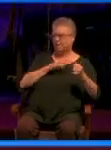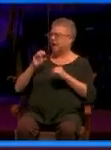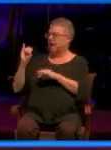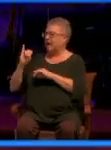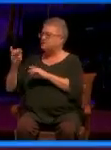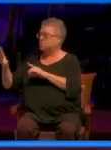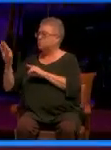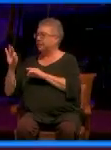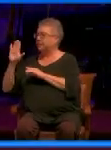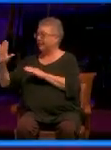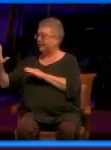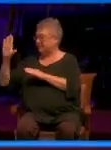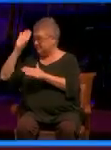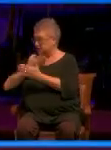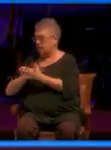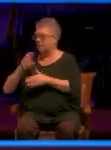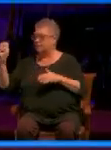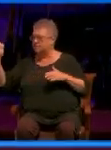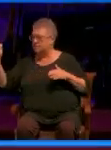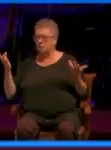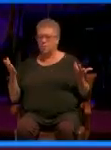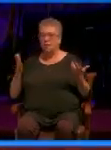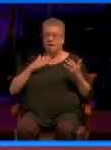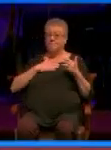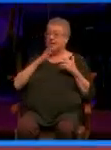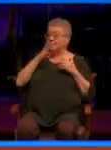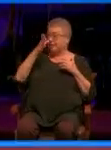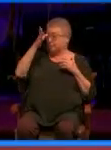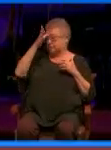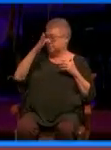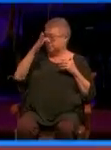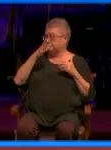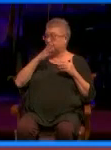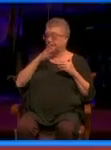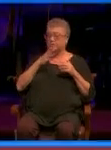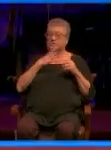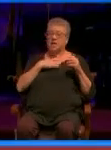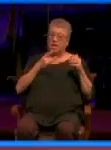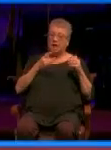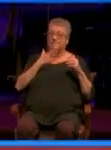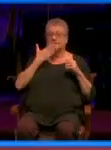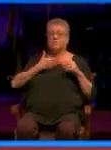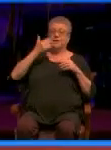pick his son. See, my parents didn't have this problem. They liked me both over my brother, so it didn't matter.